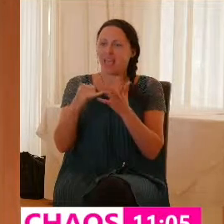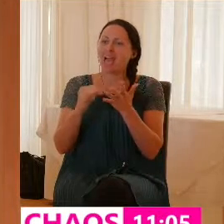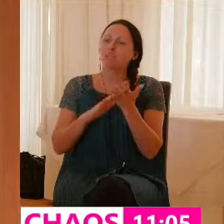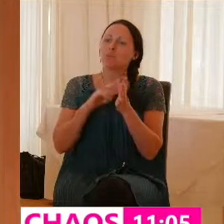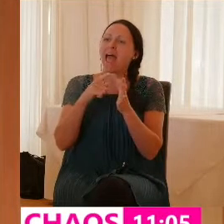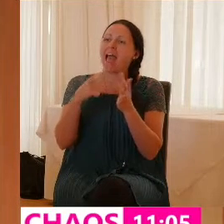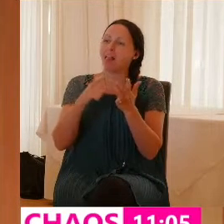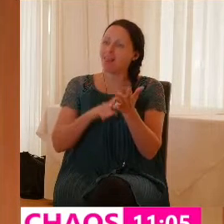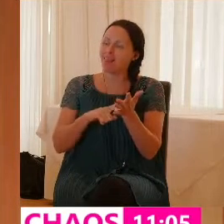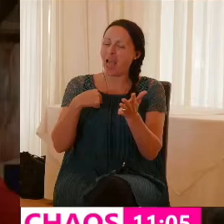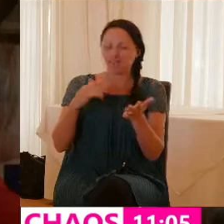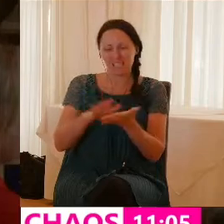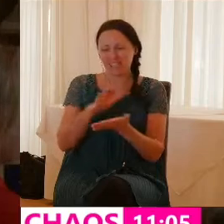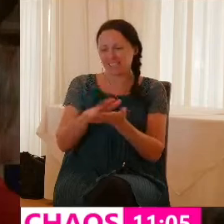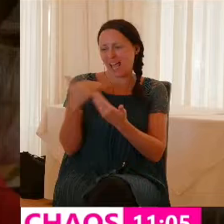you. Thank you.